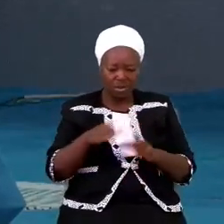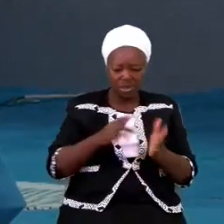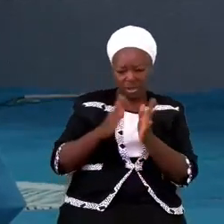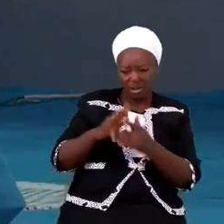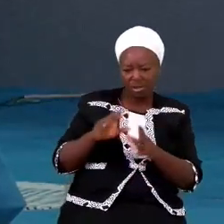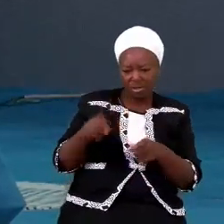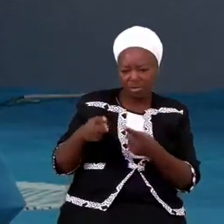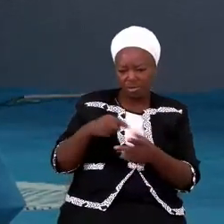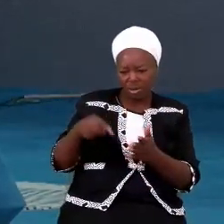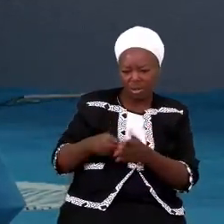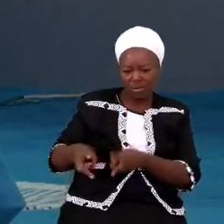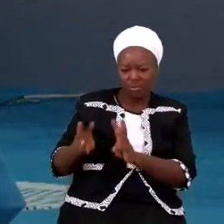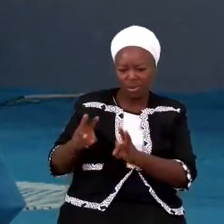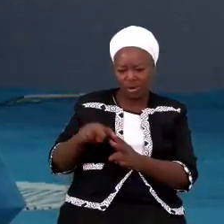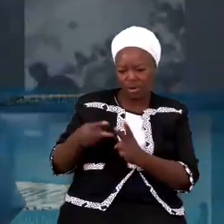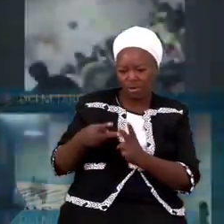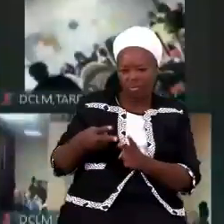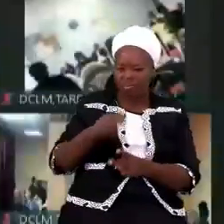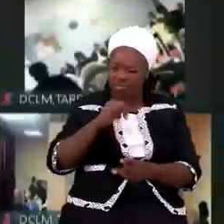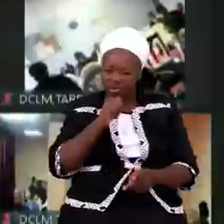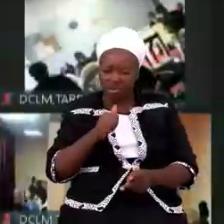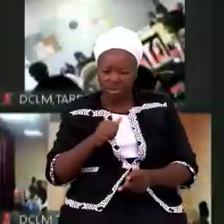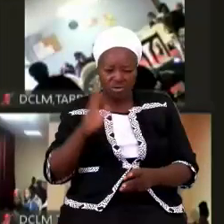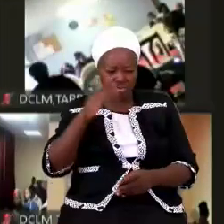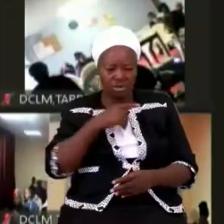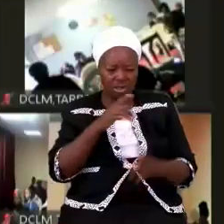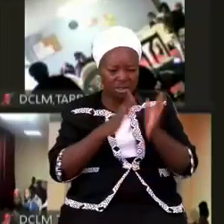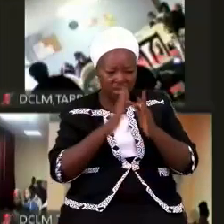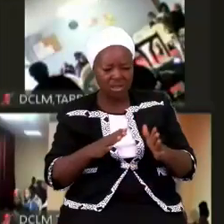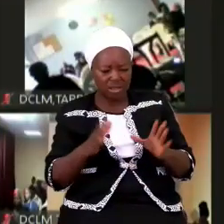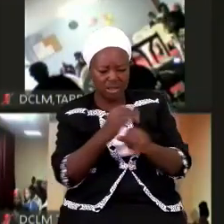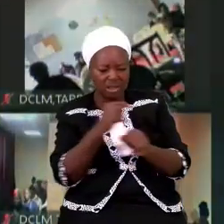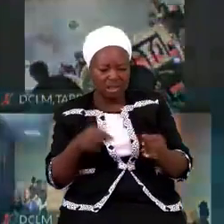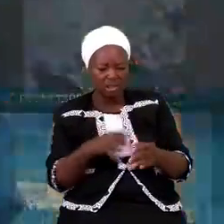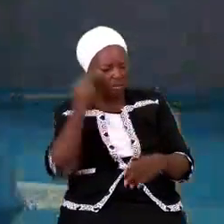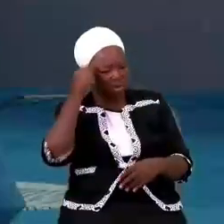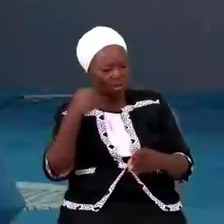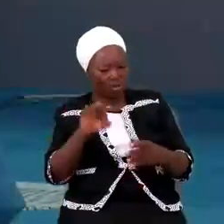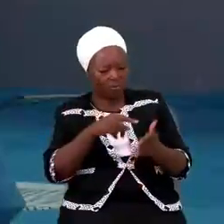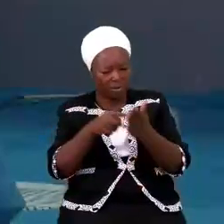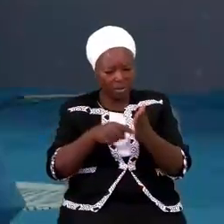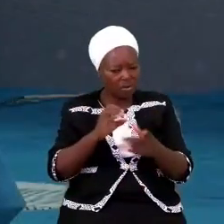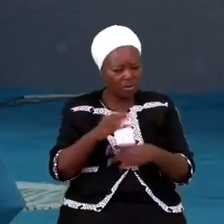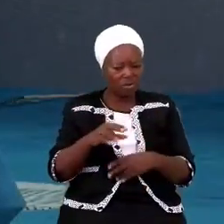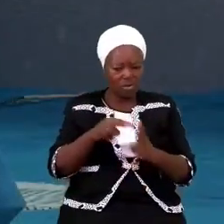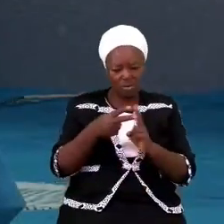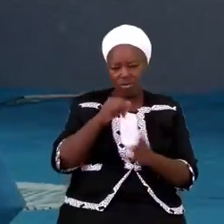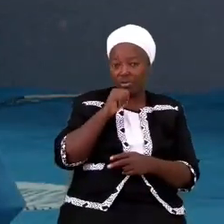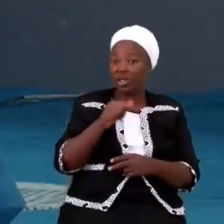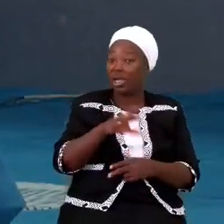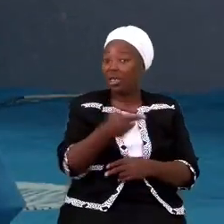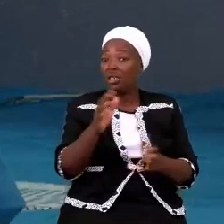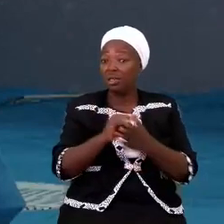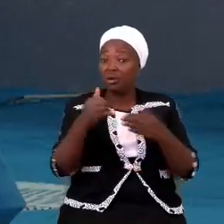not think of this? Whatever you have a double mind for, and whatever you have a doubtful mind for, and